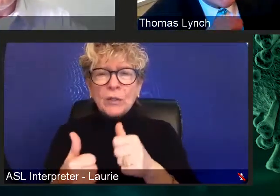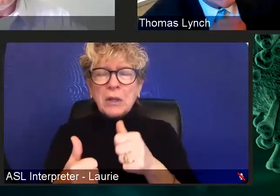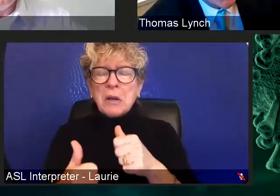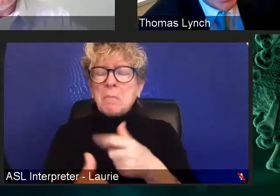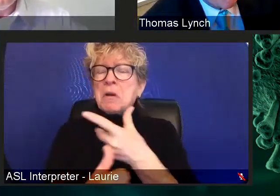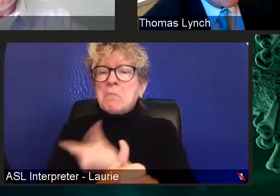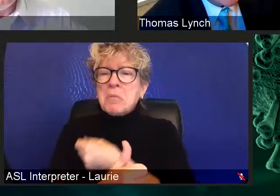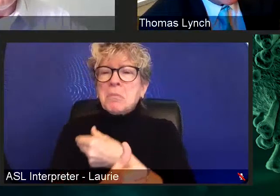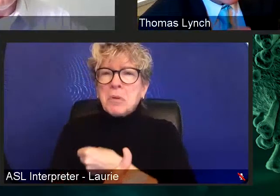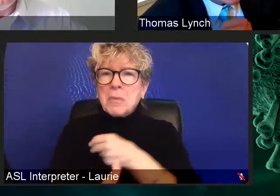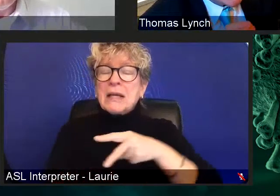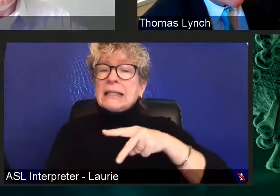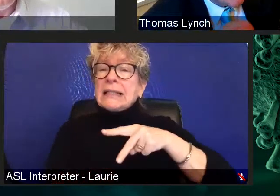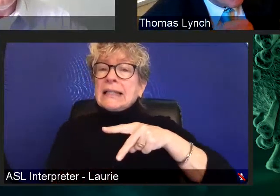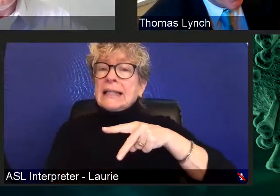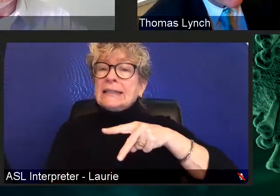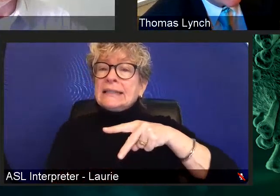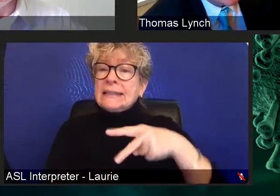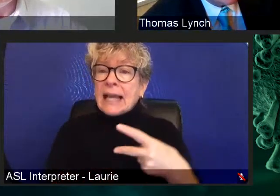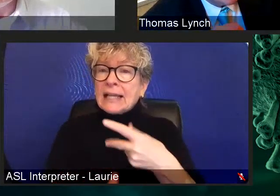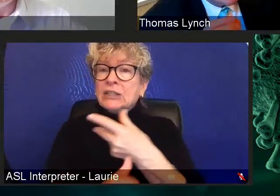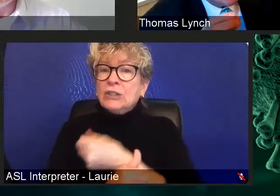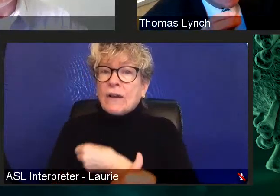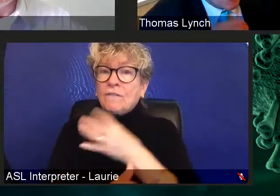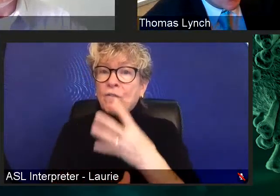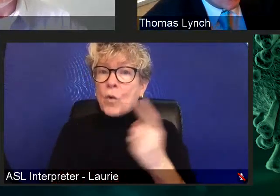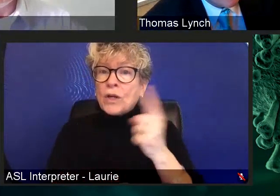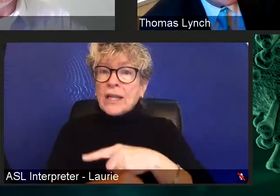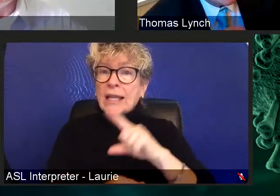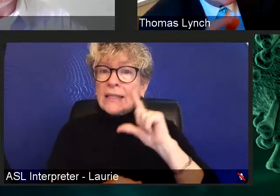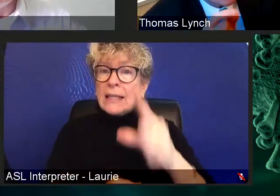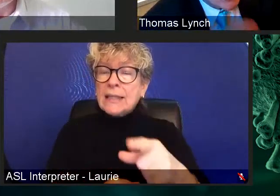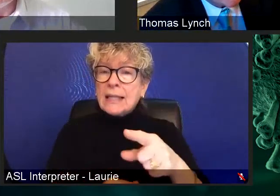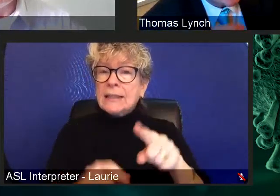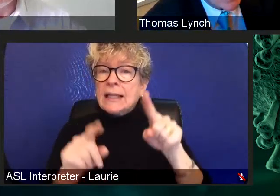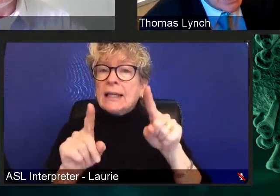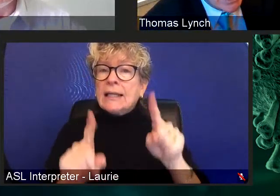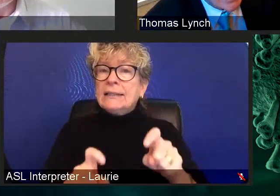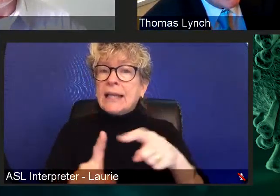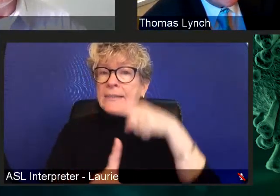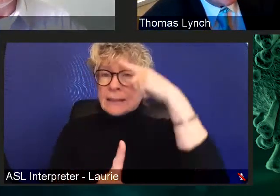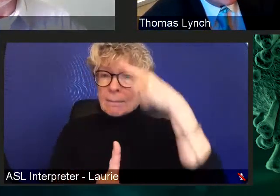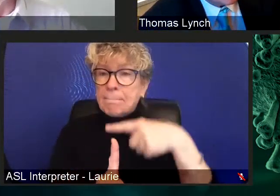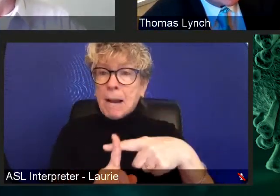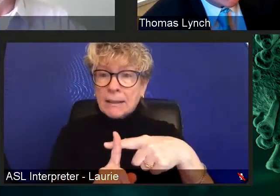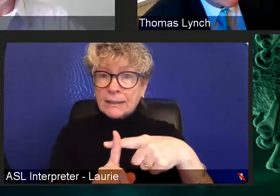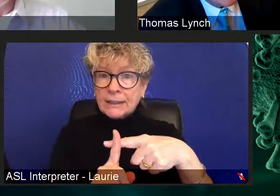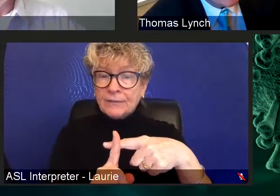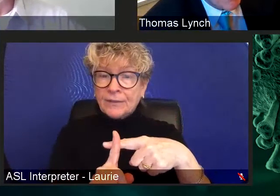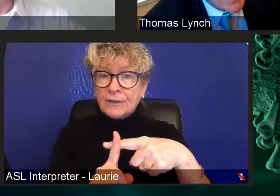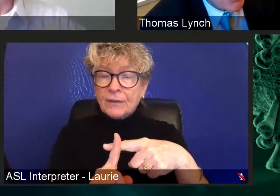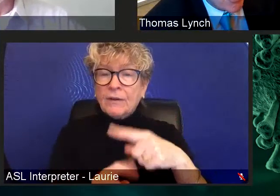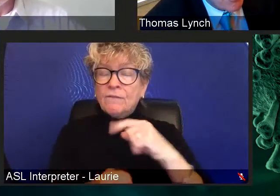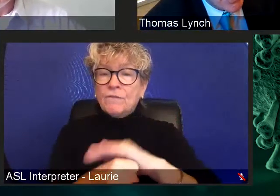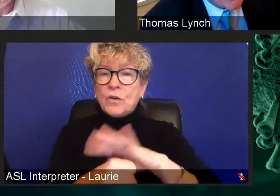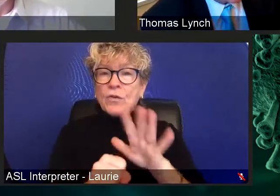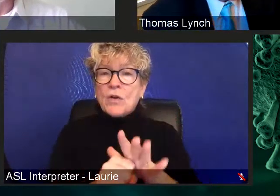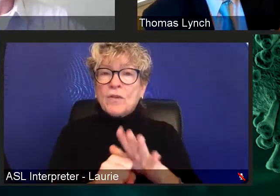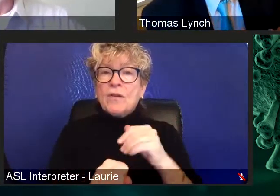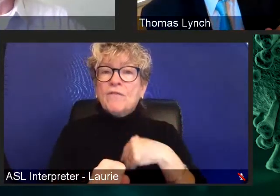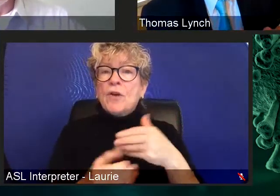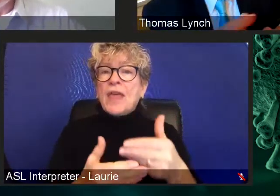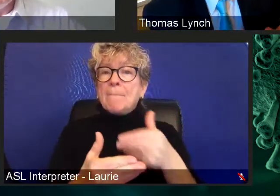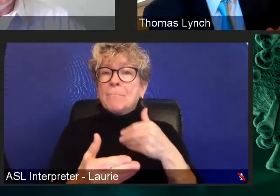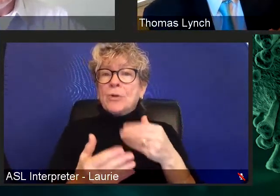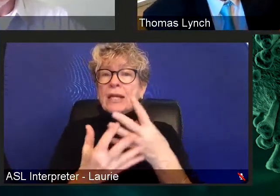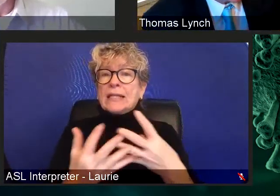his second shot, he tested positive for COVID in the pre-screening that was done of the basketball players and